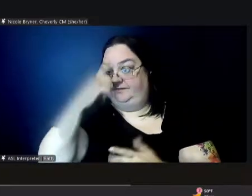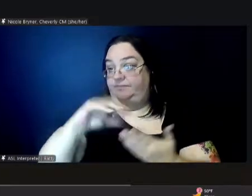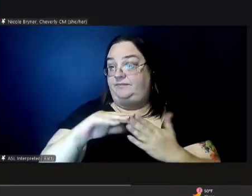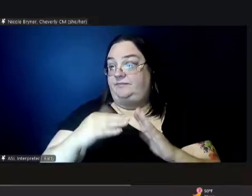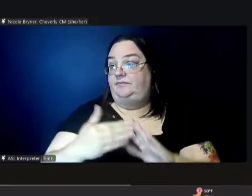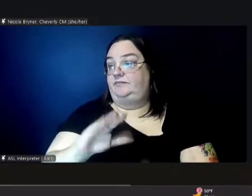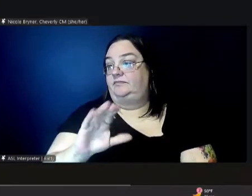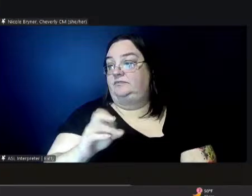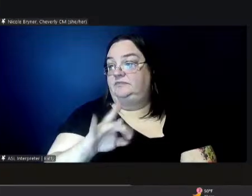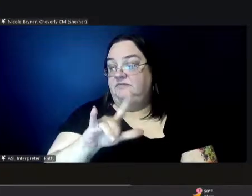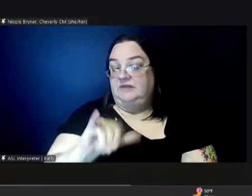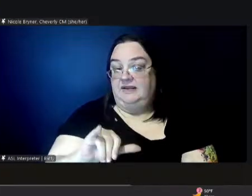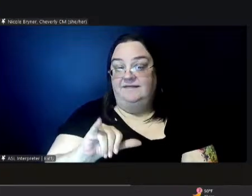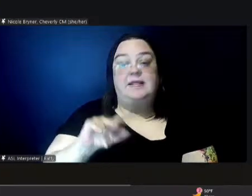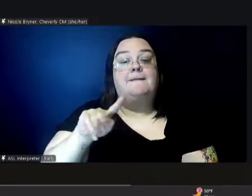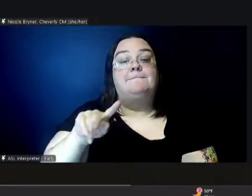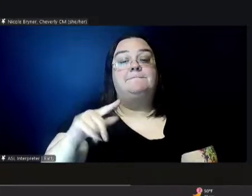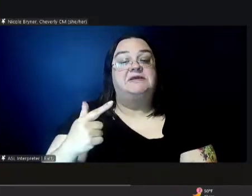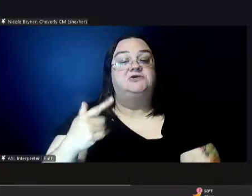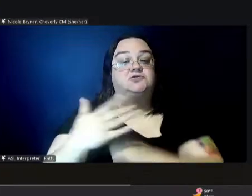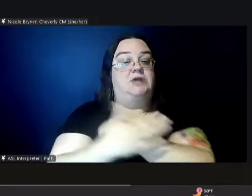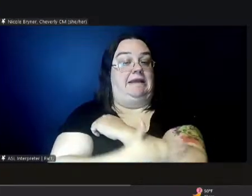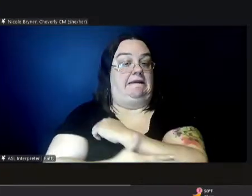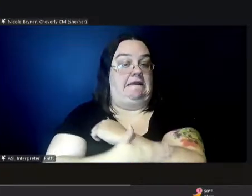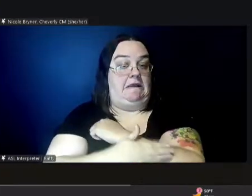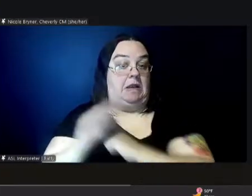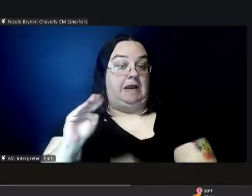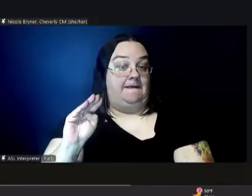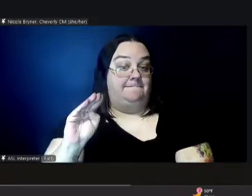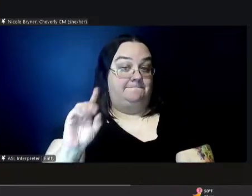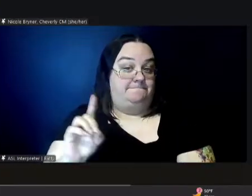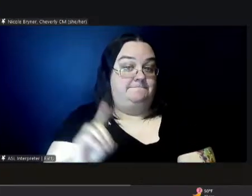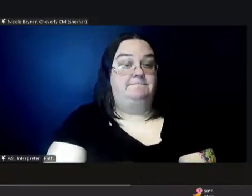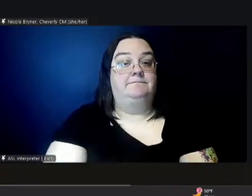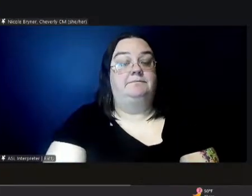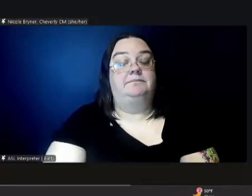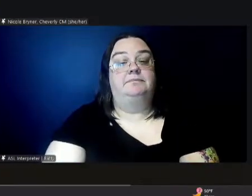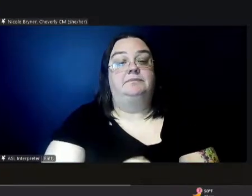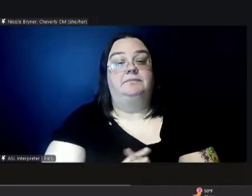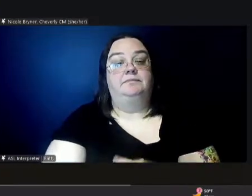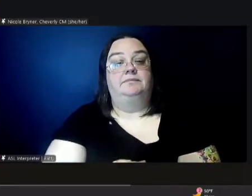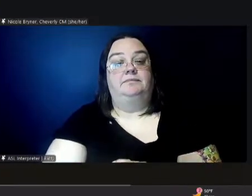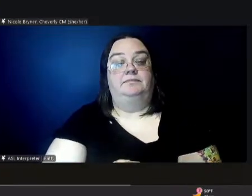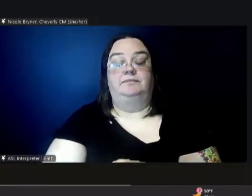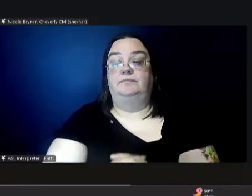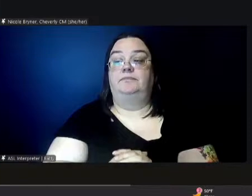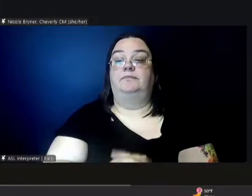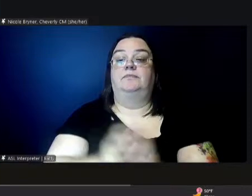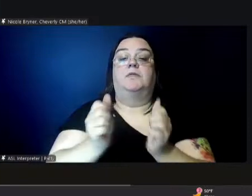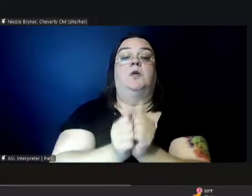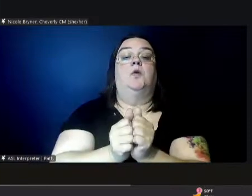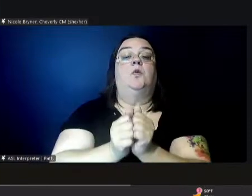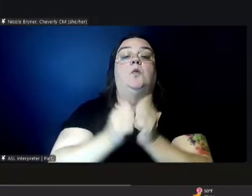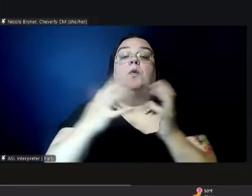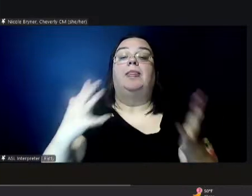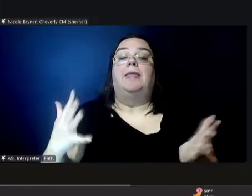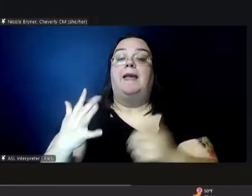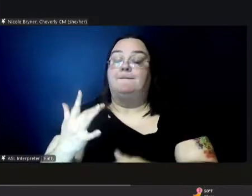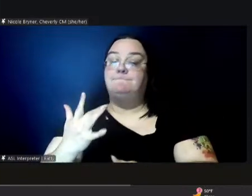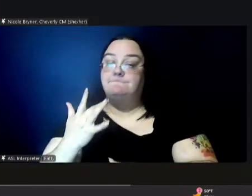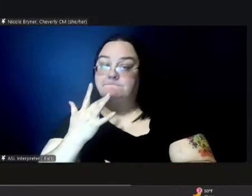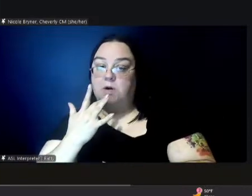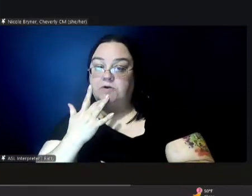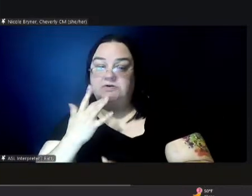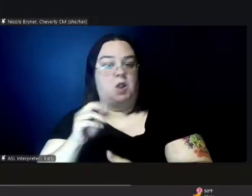Prince George's County, Maryland, for the town of Cheverly, Prince George's County, Maryland, without partiality or prejudice,